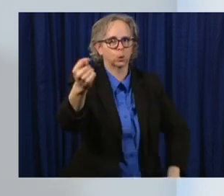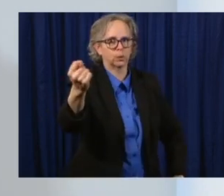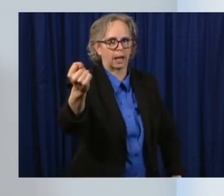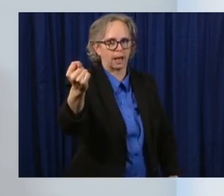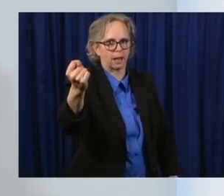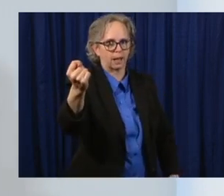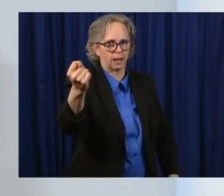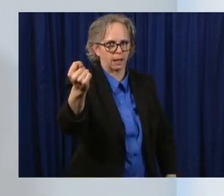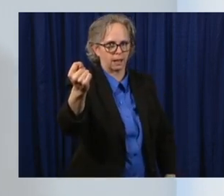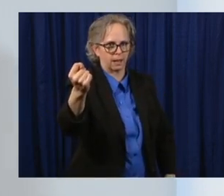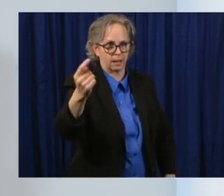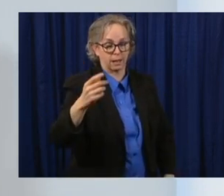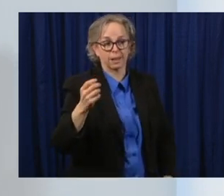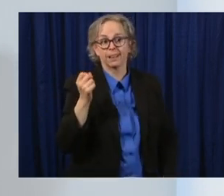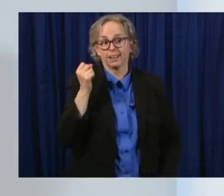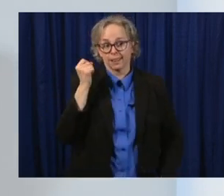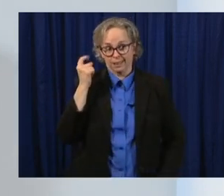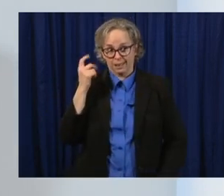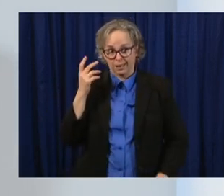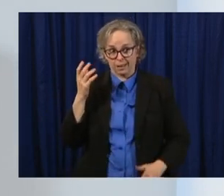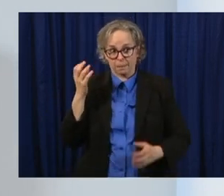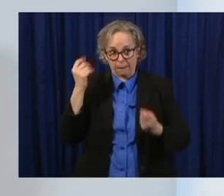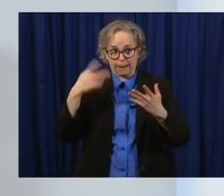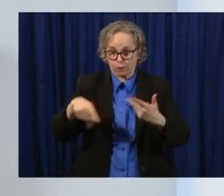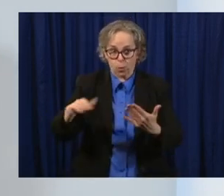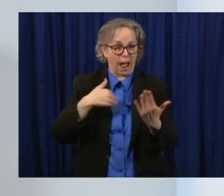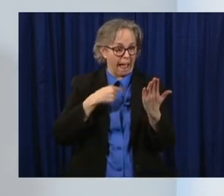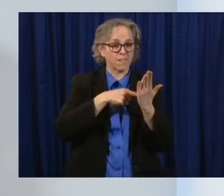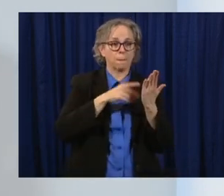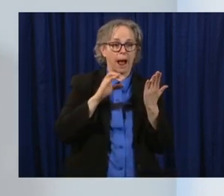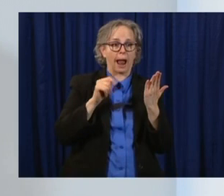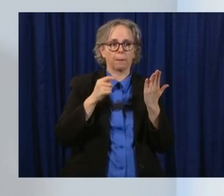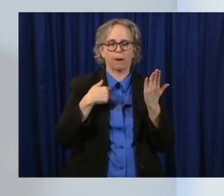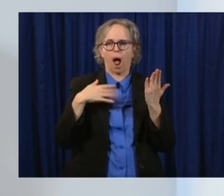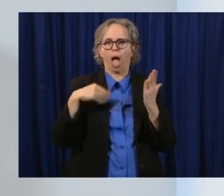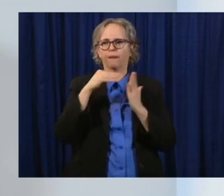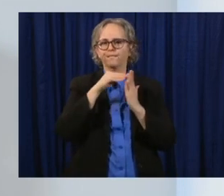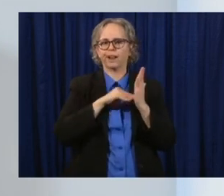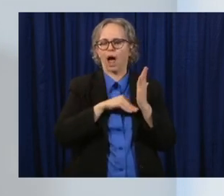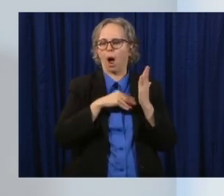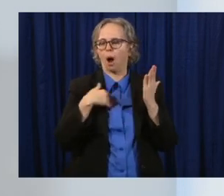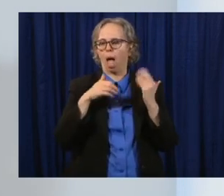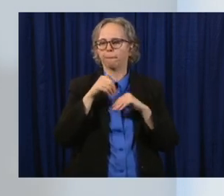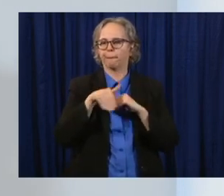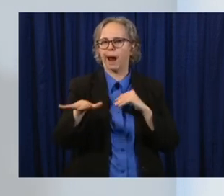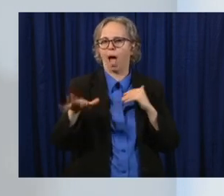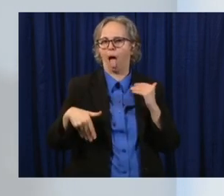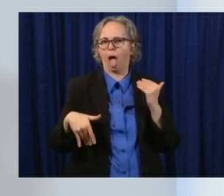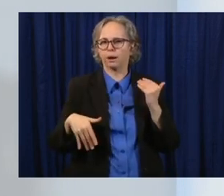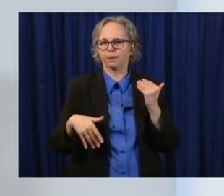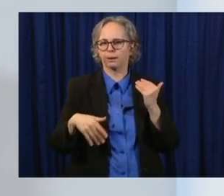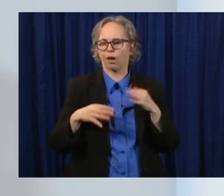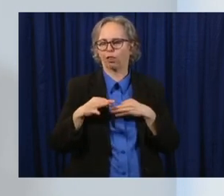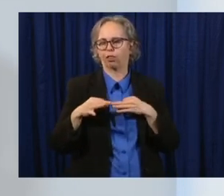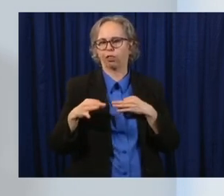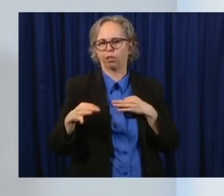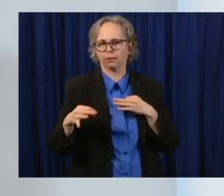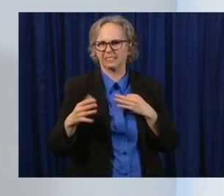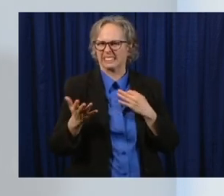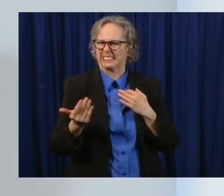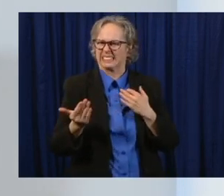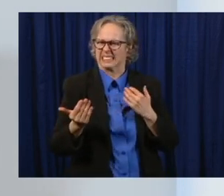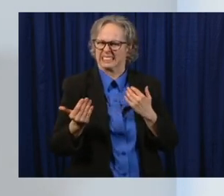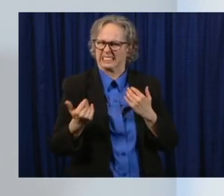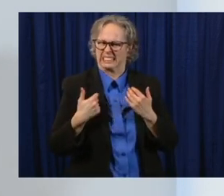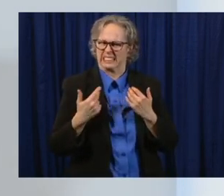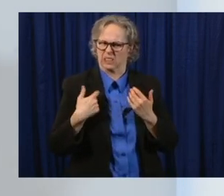have filled it out and not mailed it in. It's time to get this done. Election day, when votes are counted, will be on Tuesday.